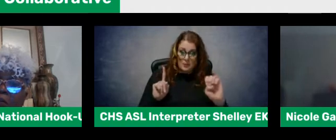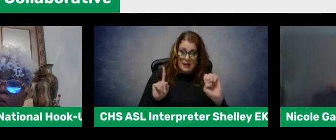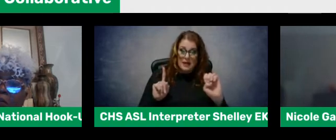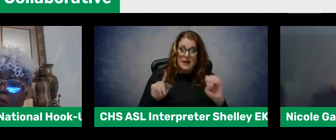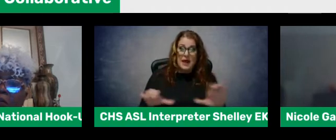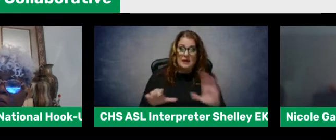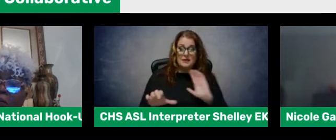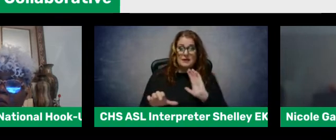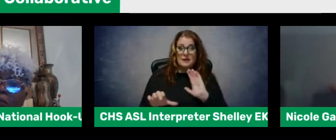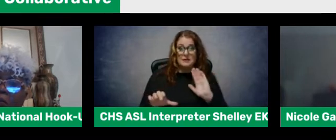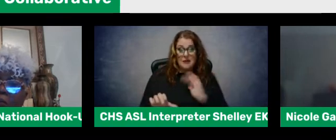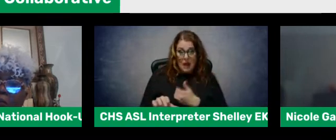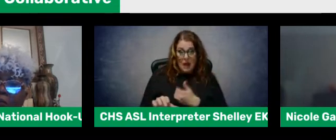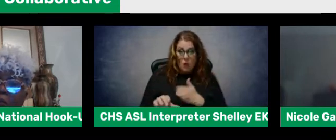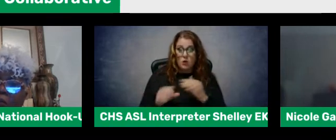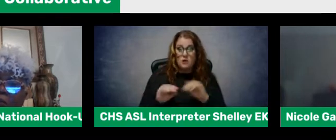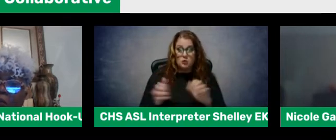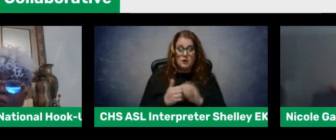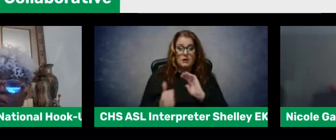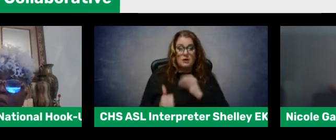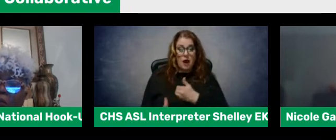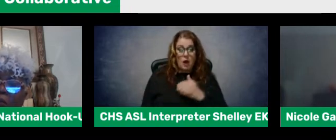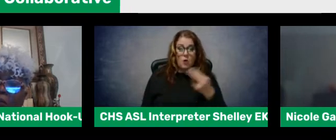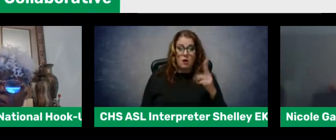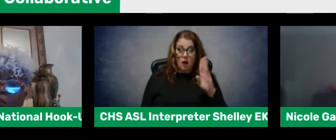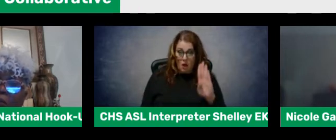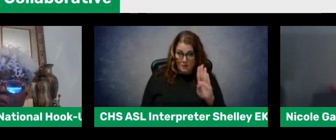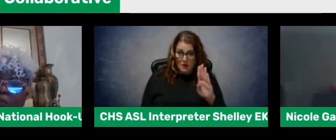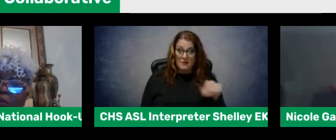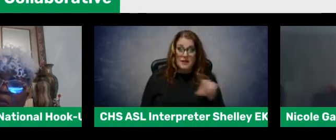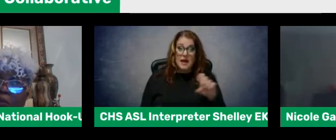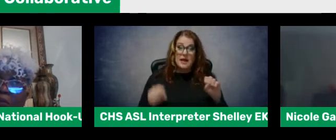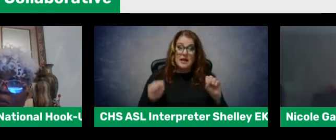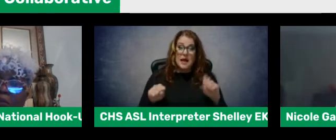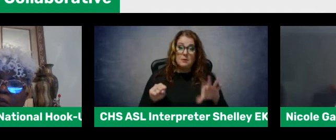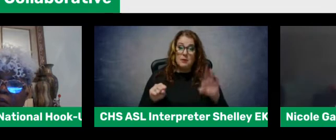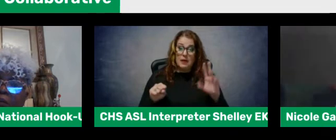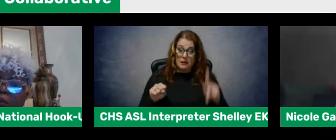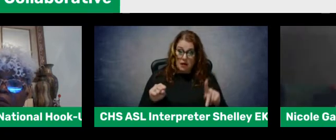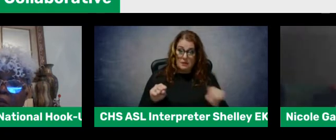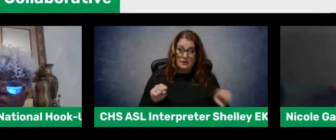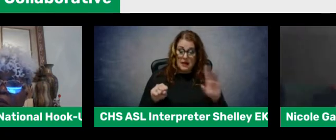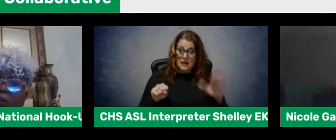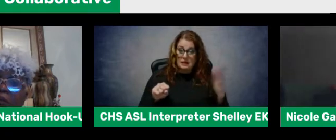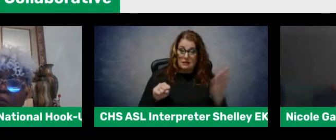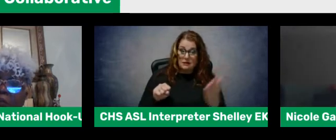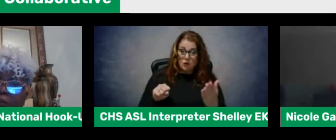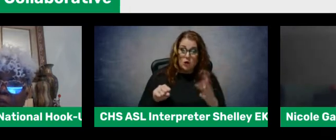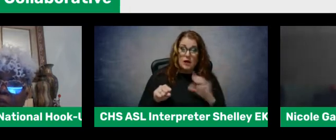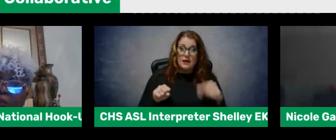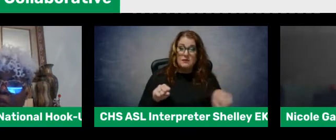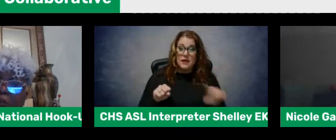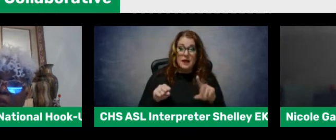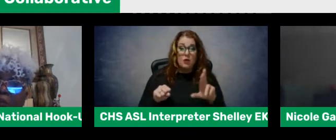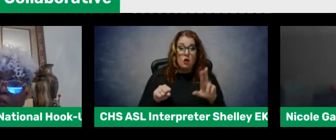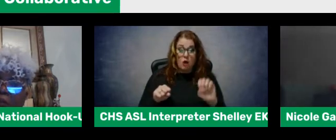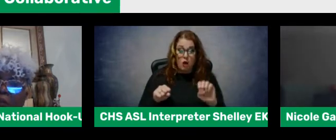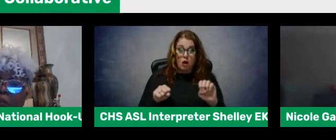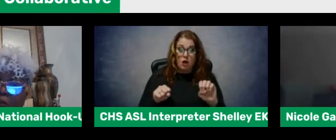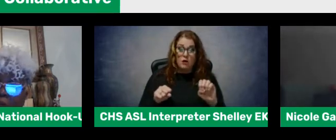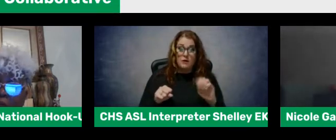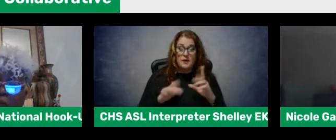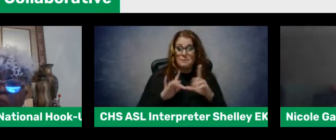our distributor and our hub. They can pick up, they can deliver, and they are the missing